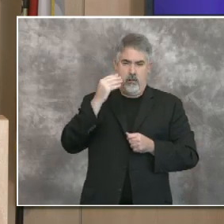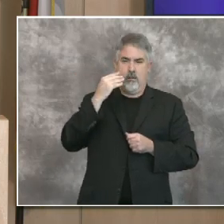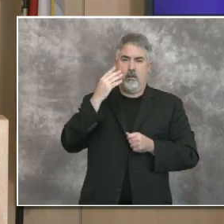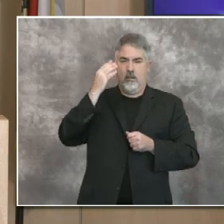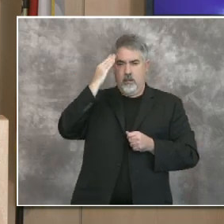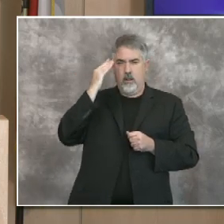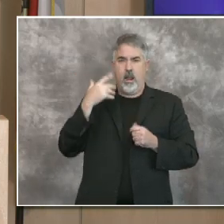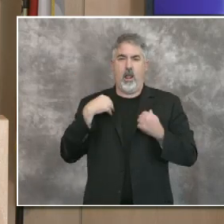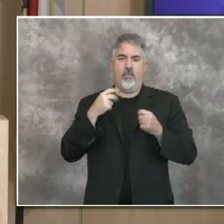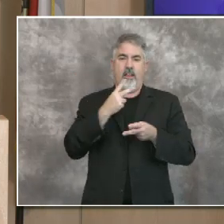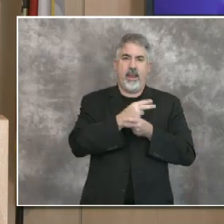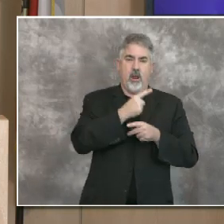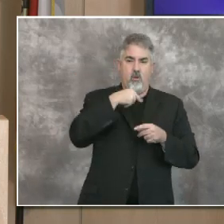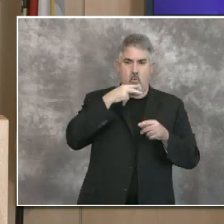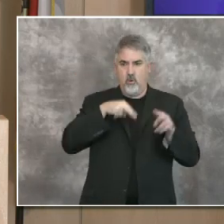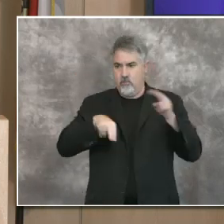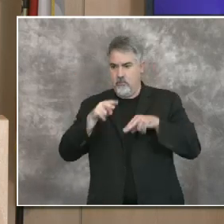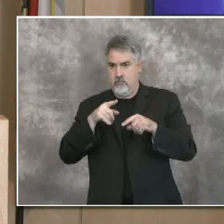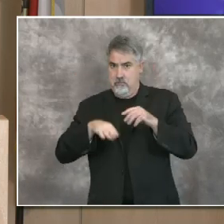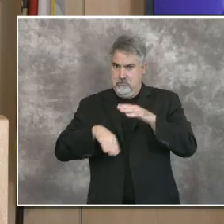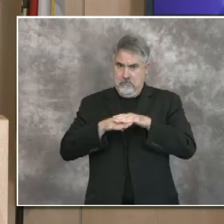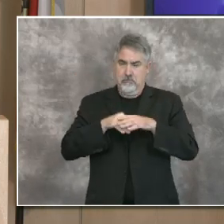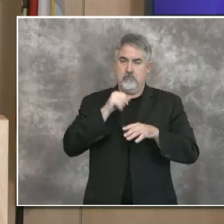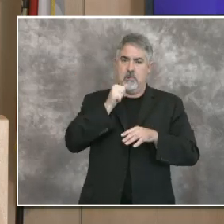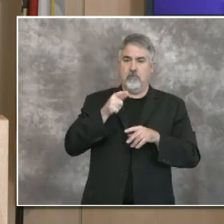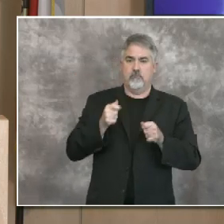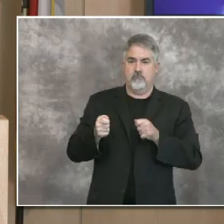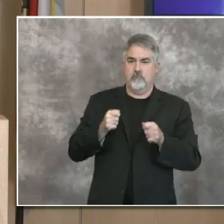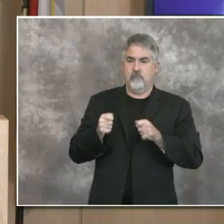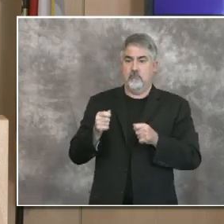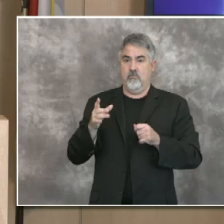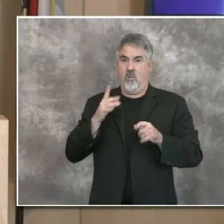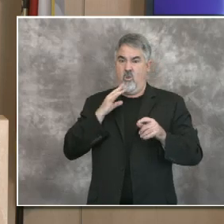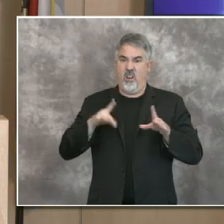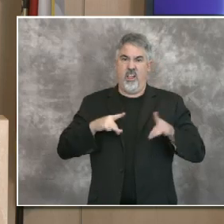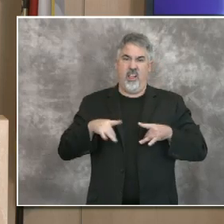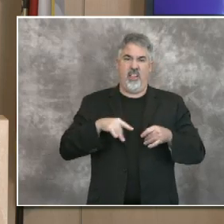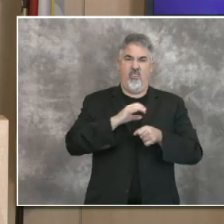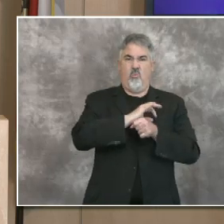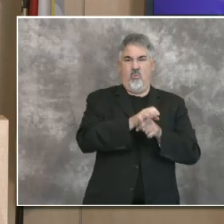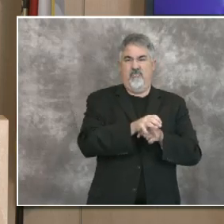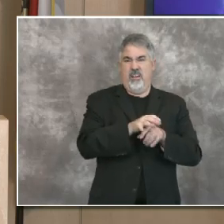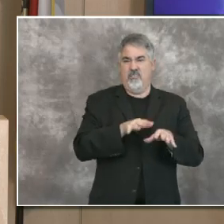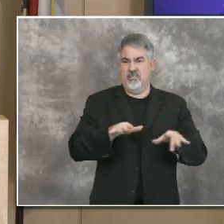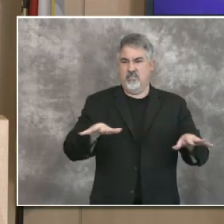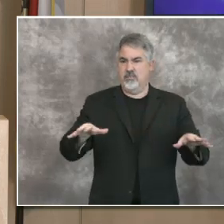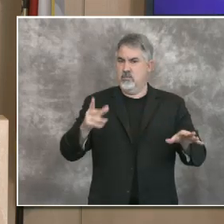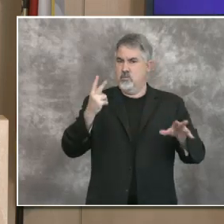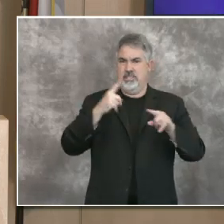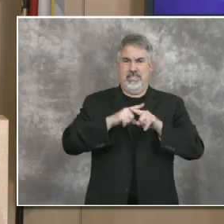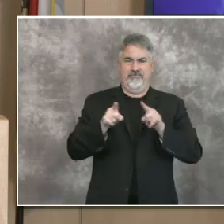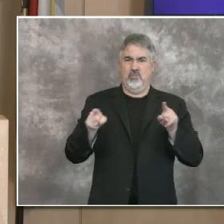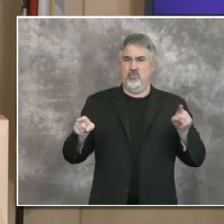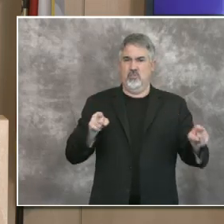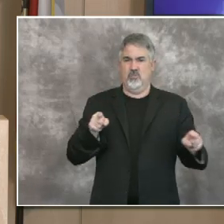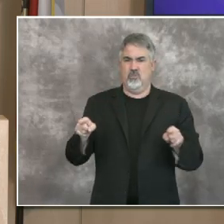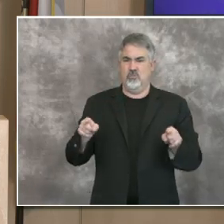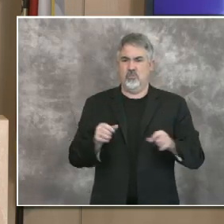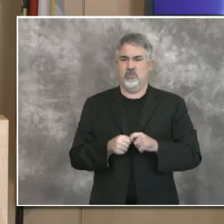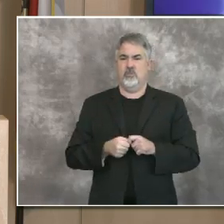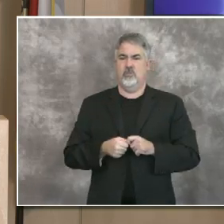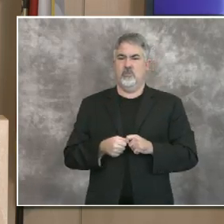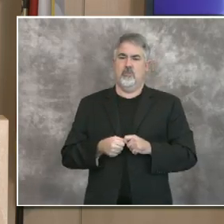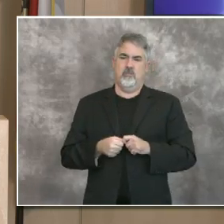and utilization, along with the percentage of positive on a day-to-day basis, are 2 things that we use to help guide a lot of